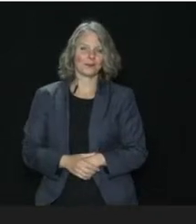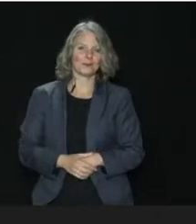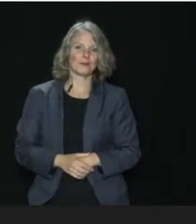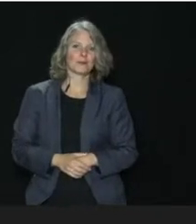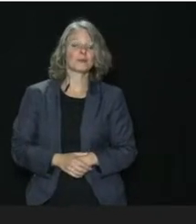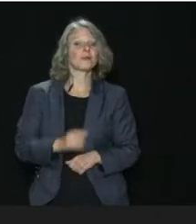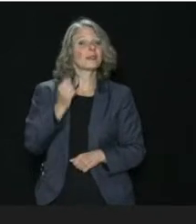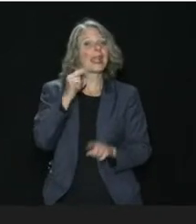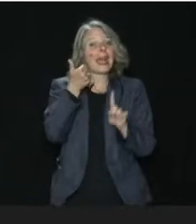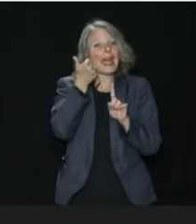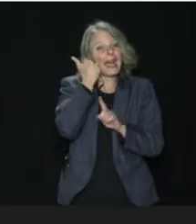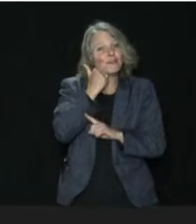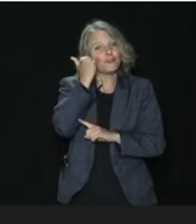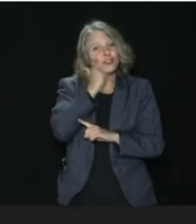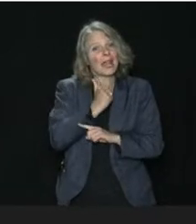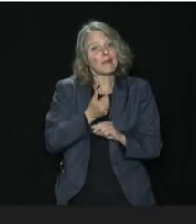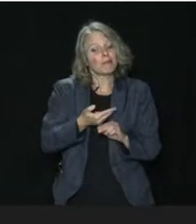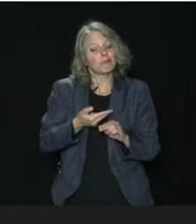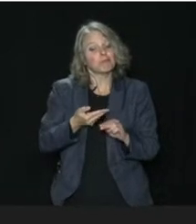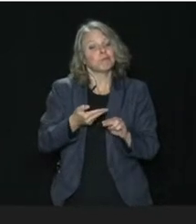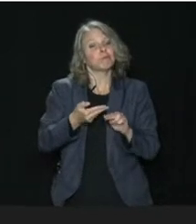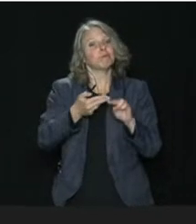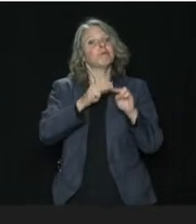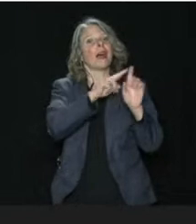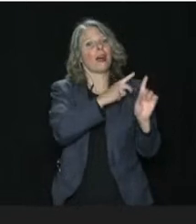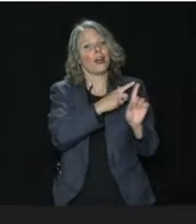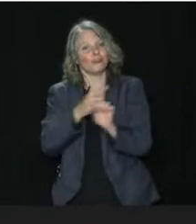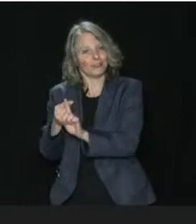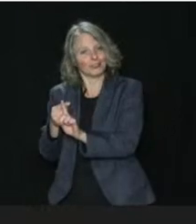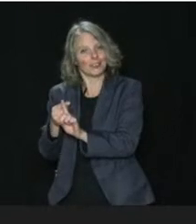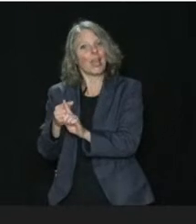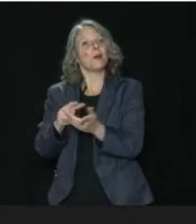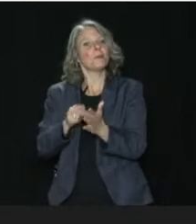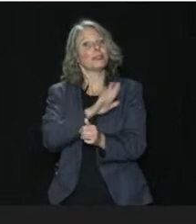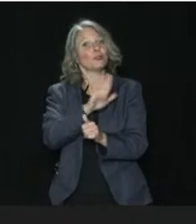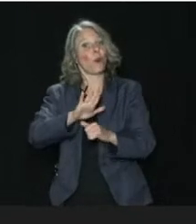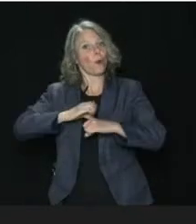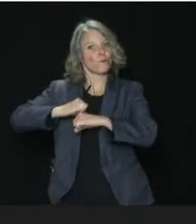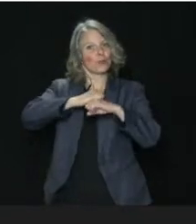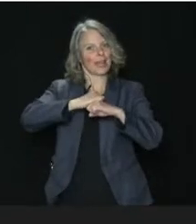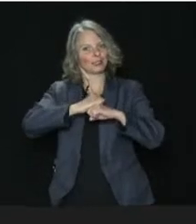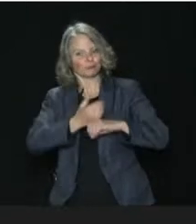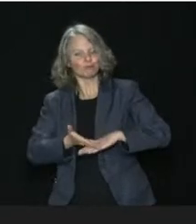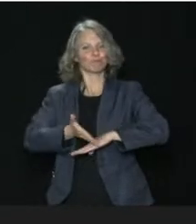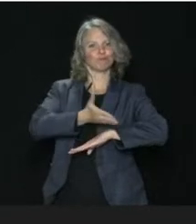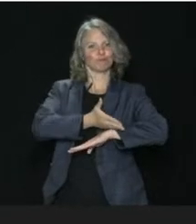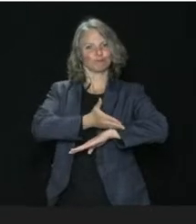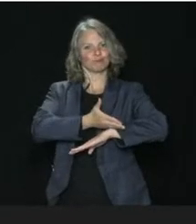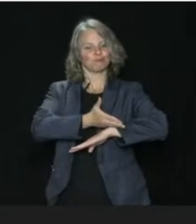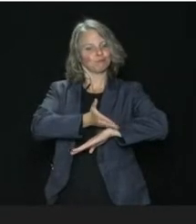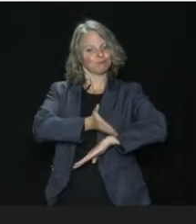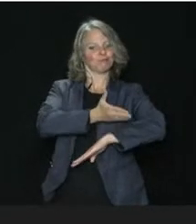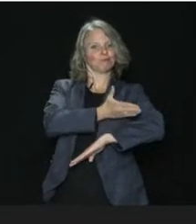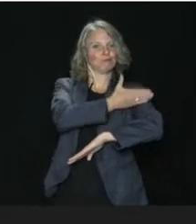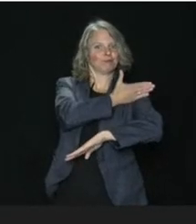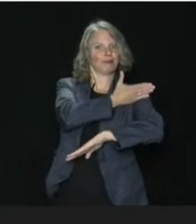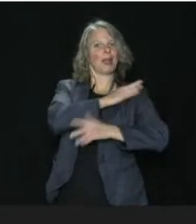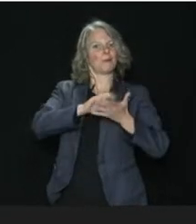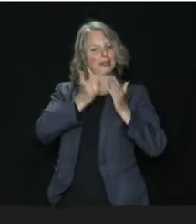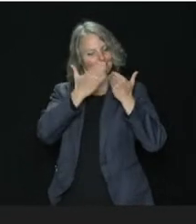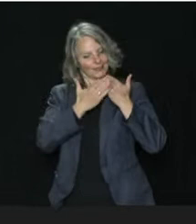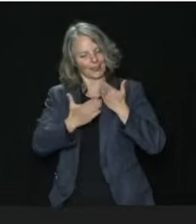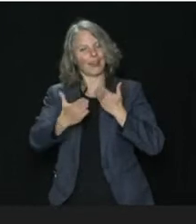Each and every day, we are increasing our collective protection and advancing further down the path that will lead